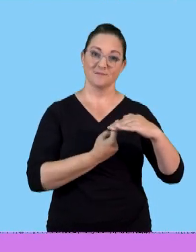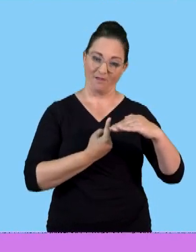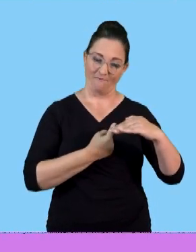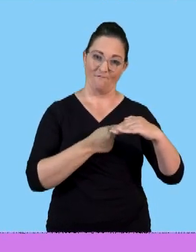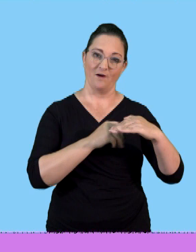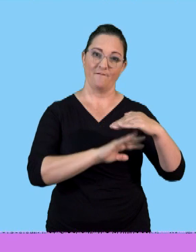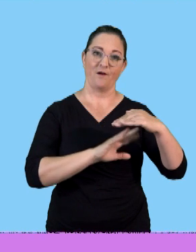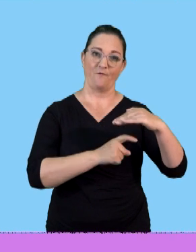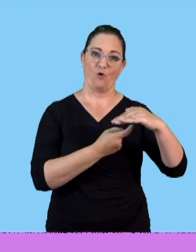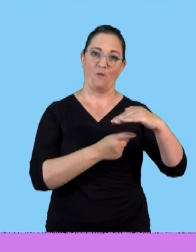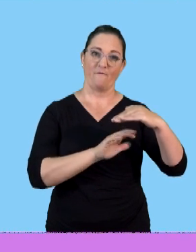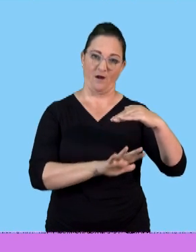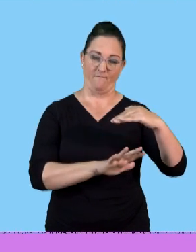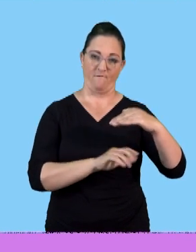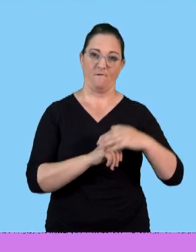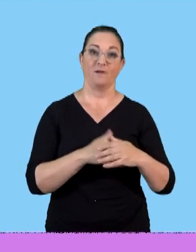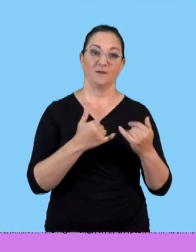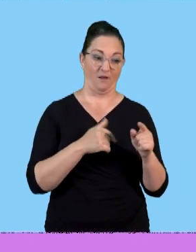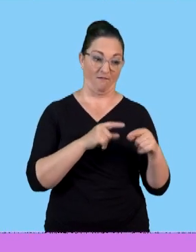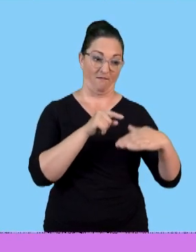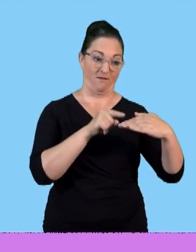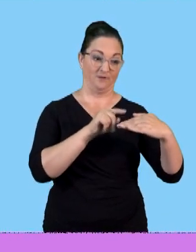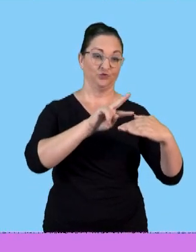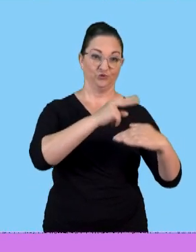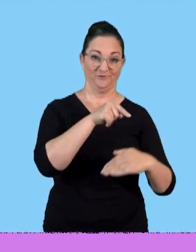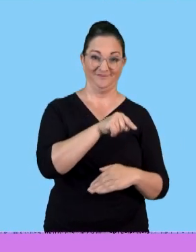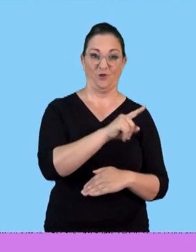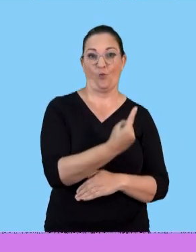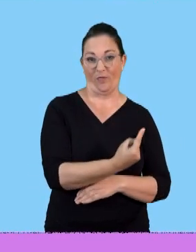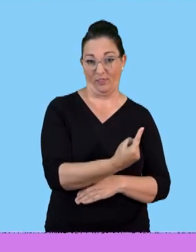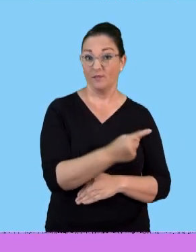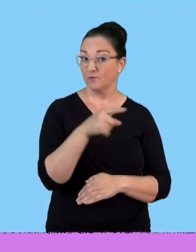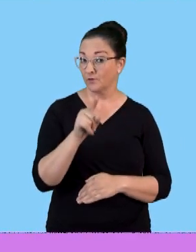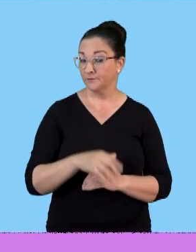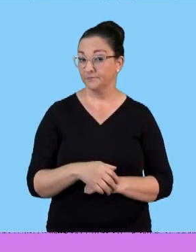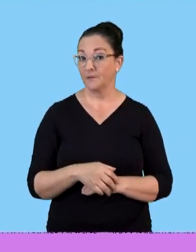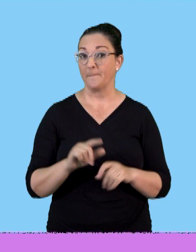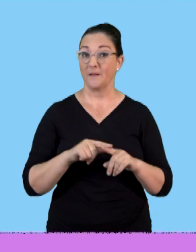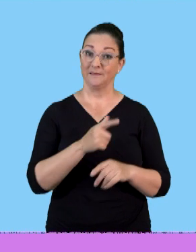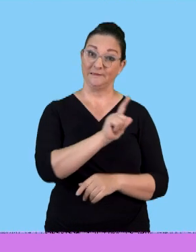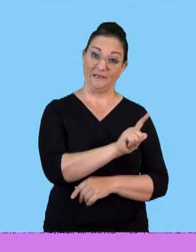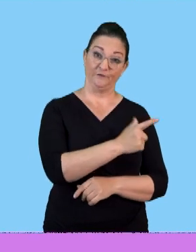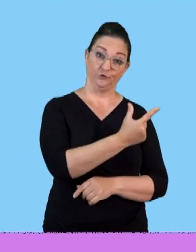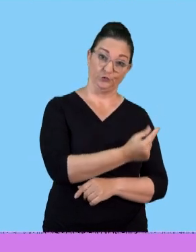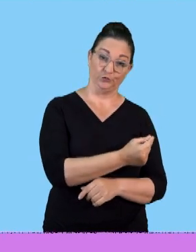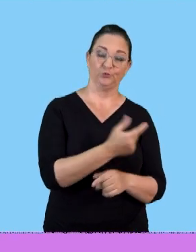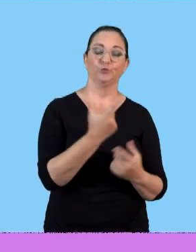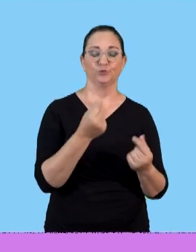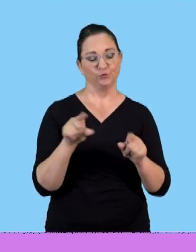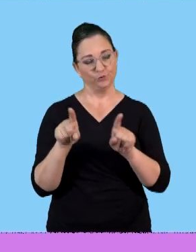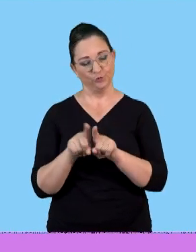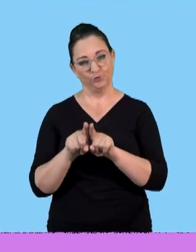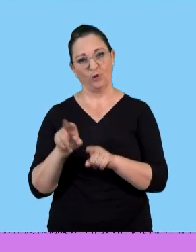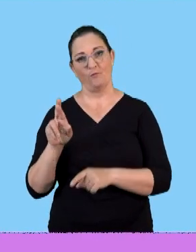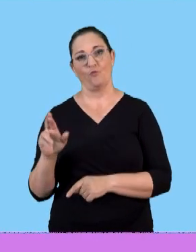by itself. Soon as I do that, I will have here 1. We agree? So what I do on the left, I